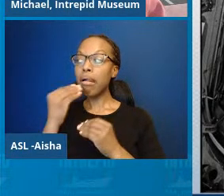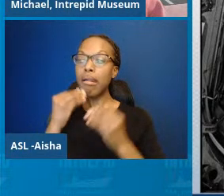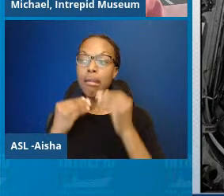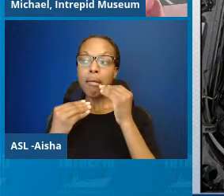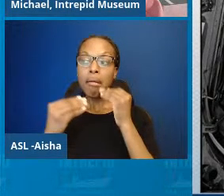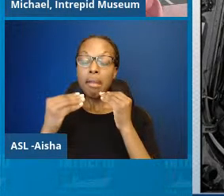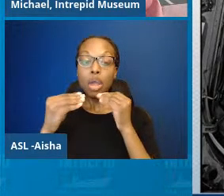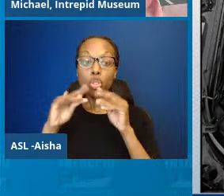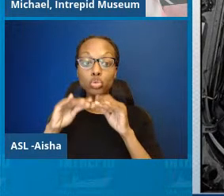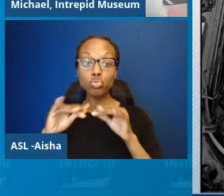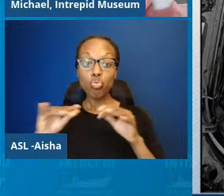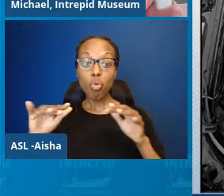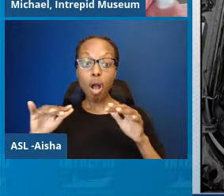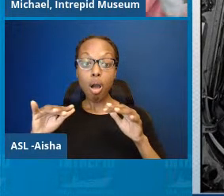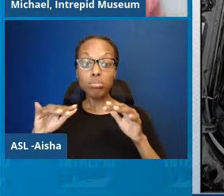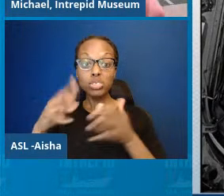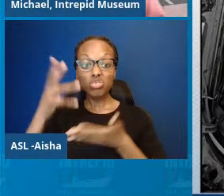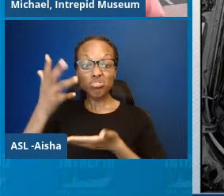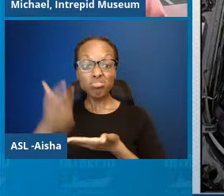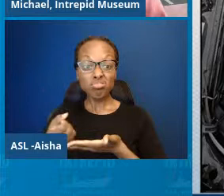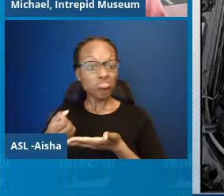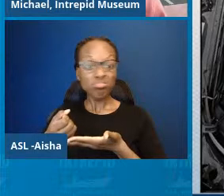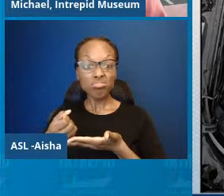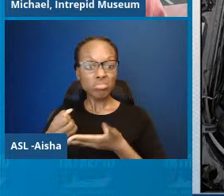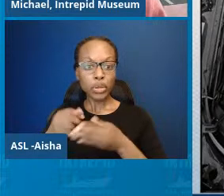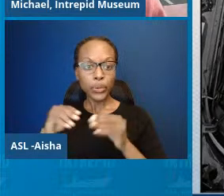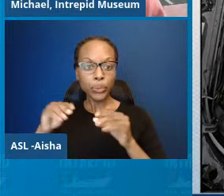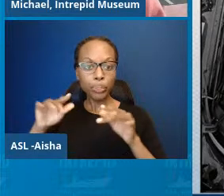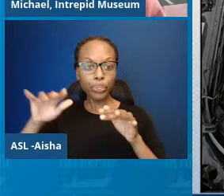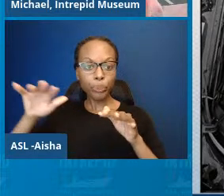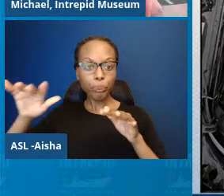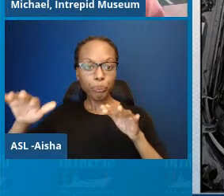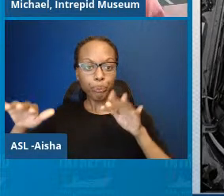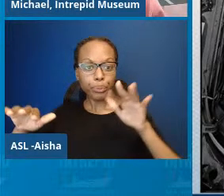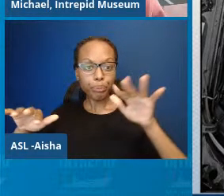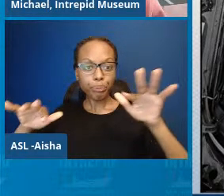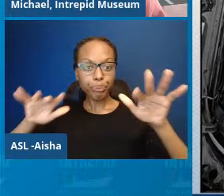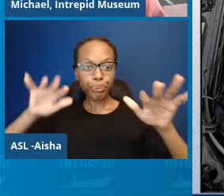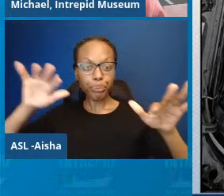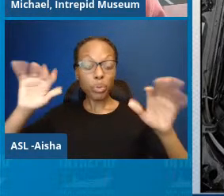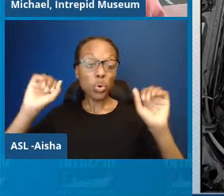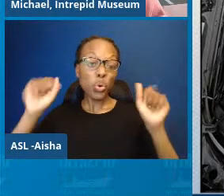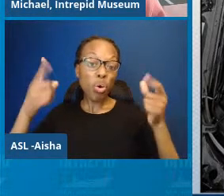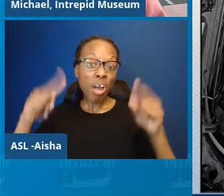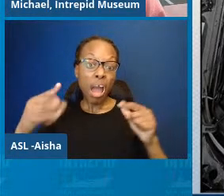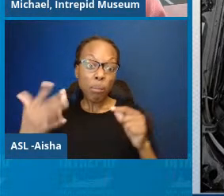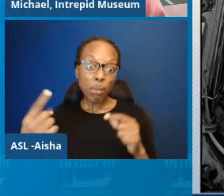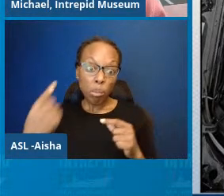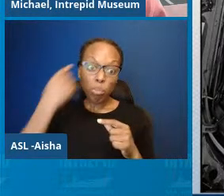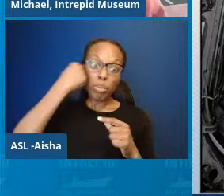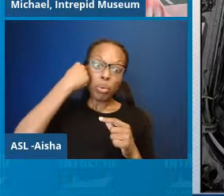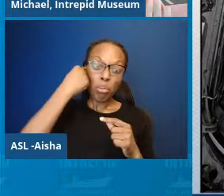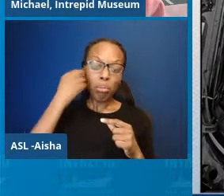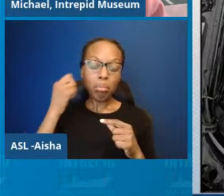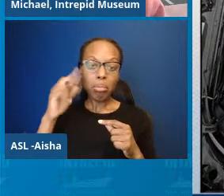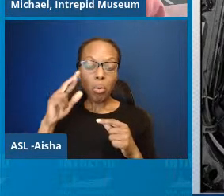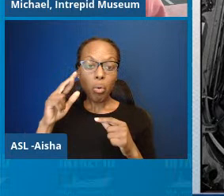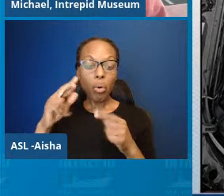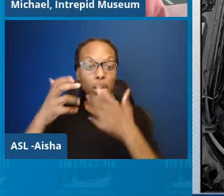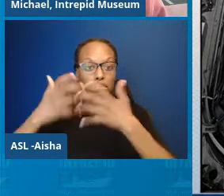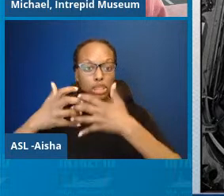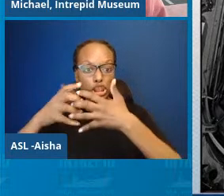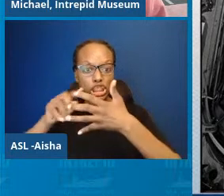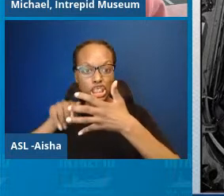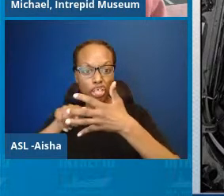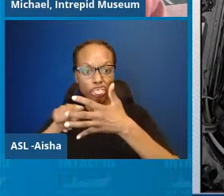eye or into some of the instruments. But thankfully, that didn't happen. They were retrieved, brought back on